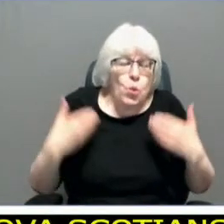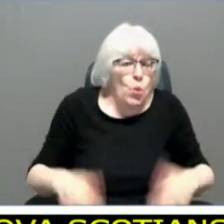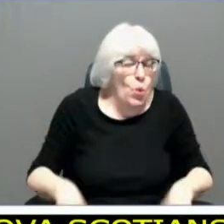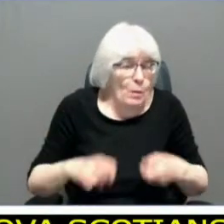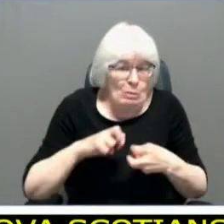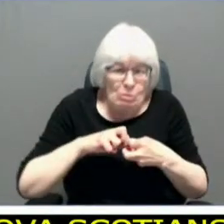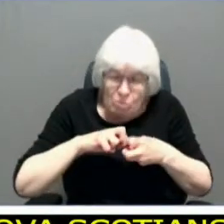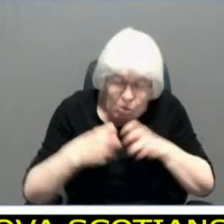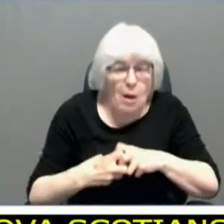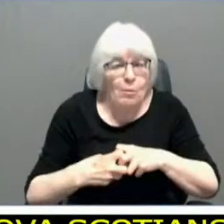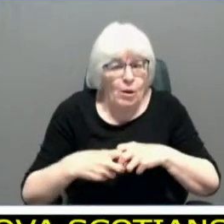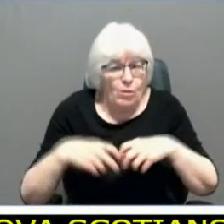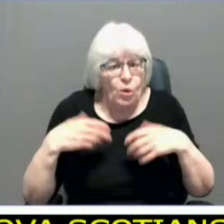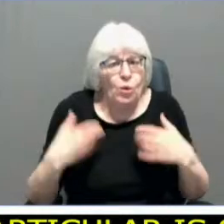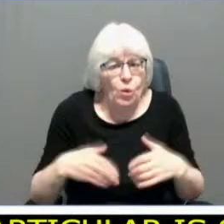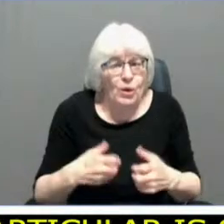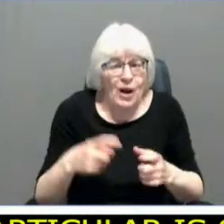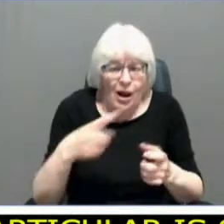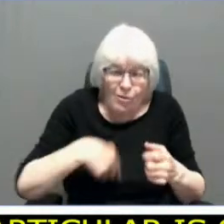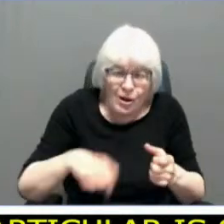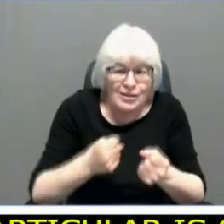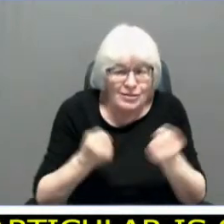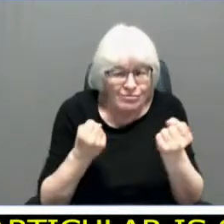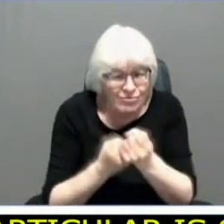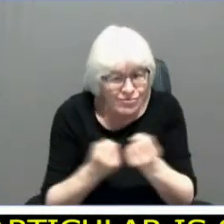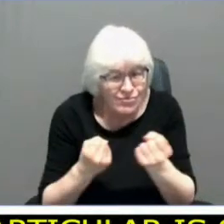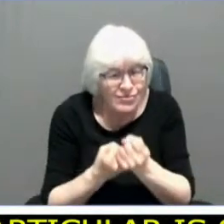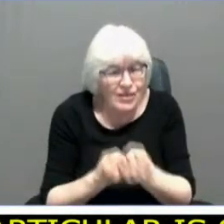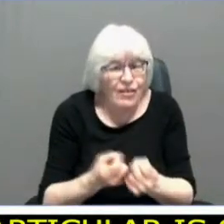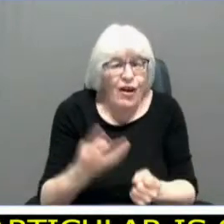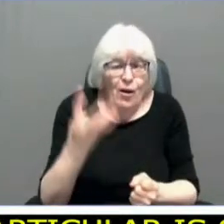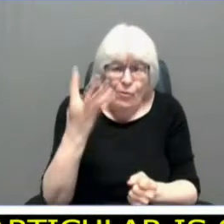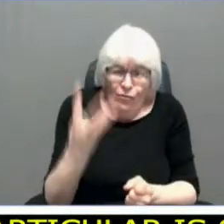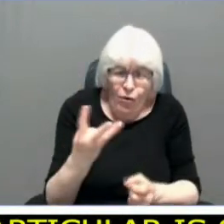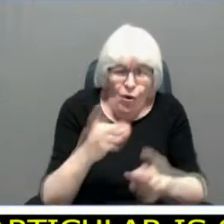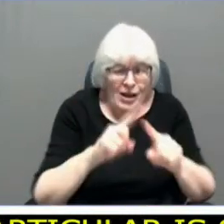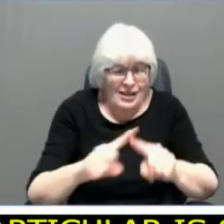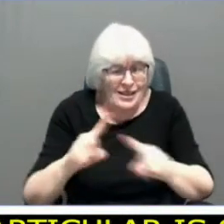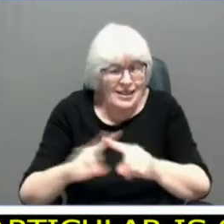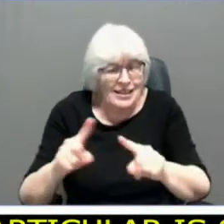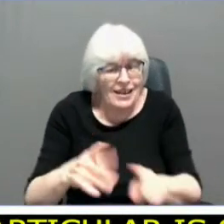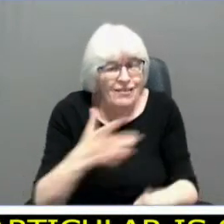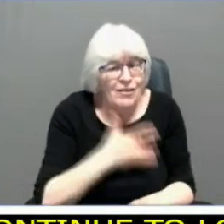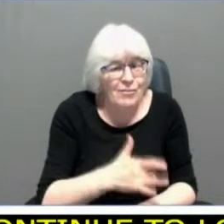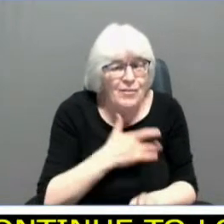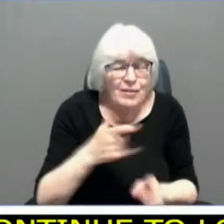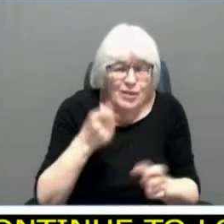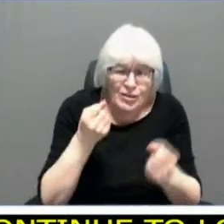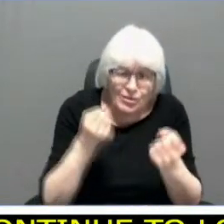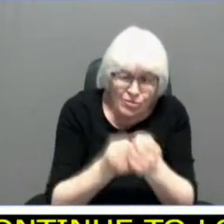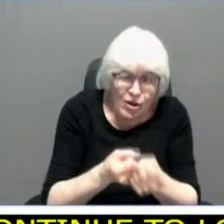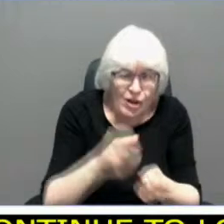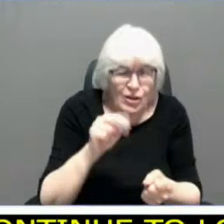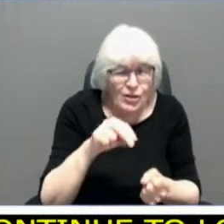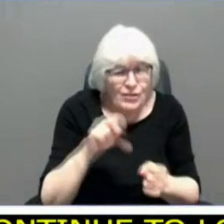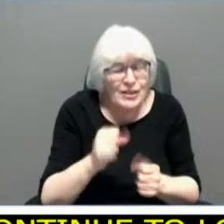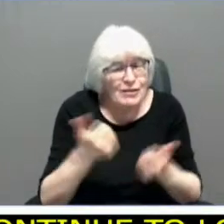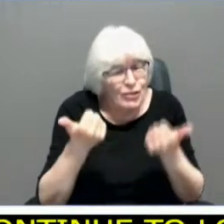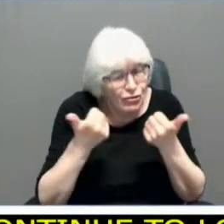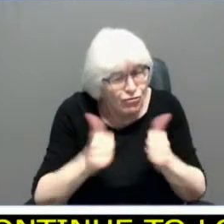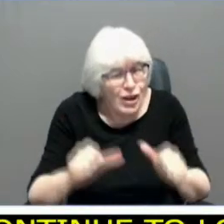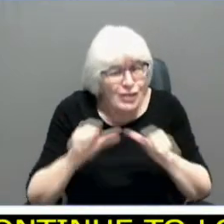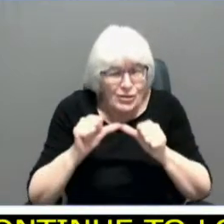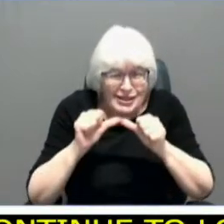Atlantic Canadians, that we're supporting Nova Scotians with approaches that are sustainable. So we don't just defer